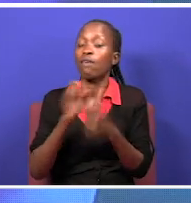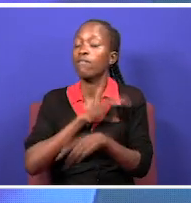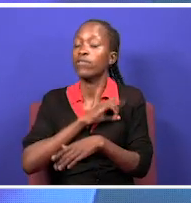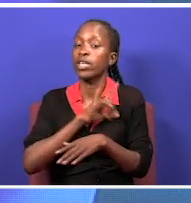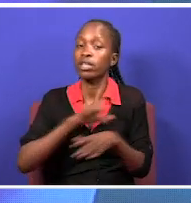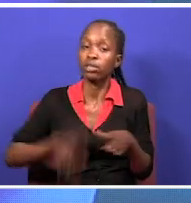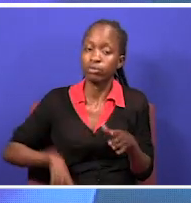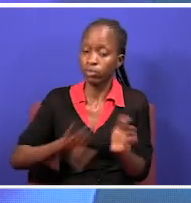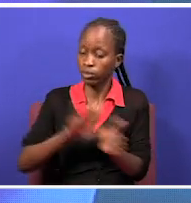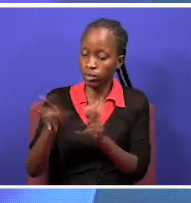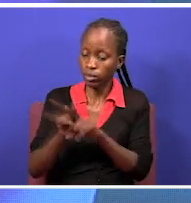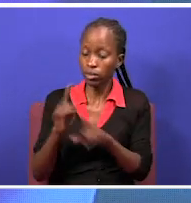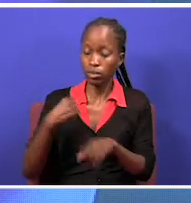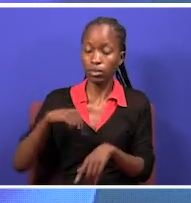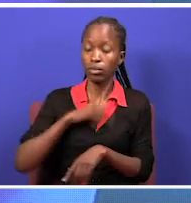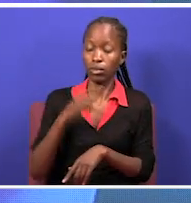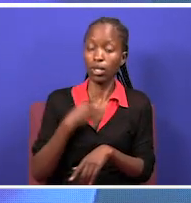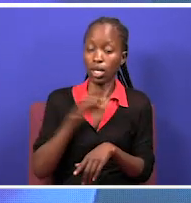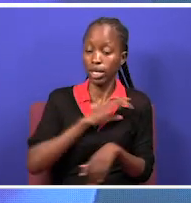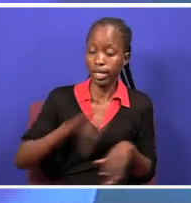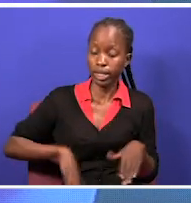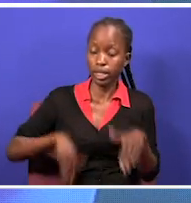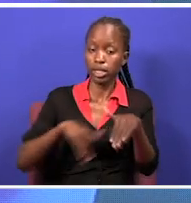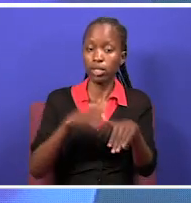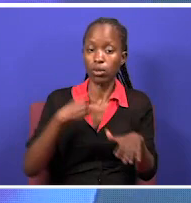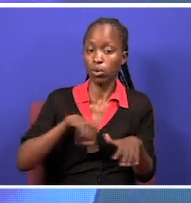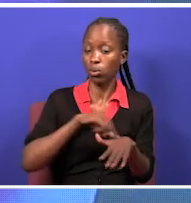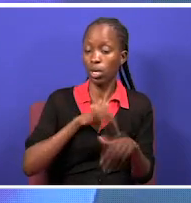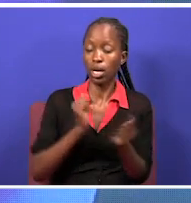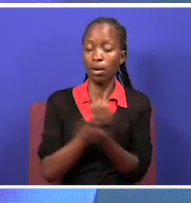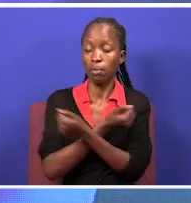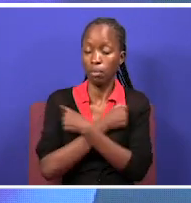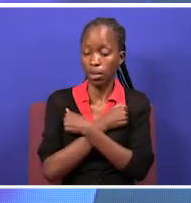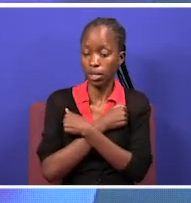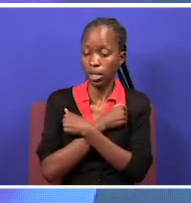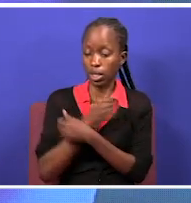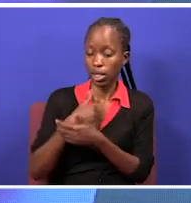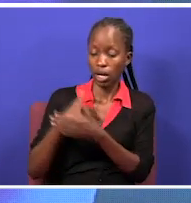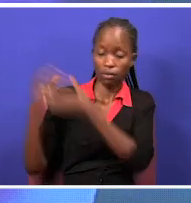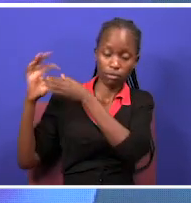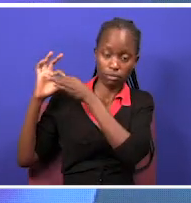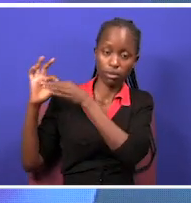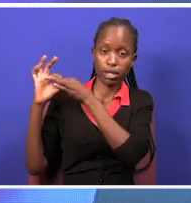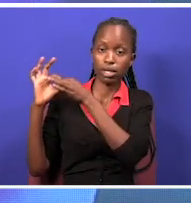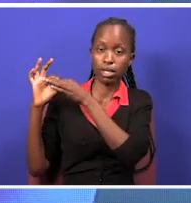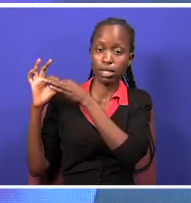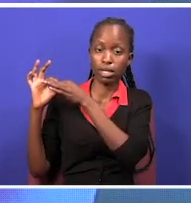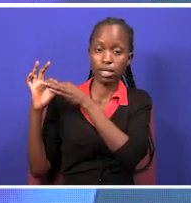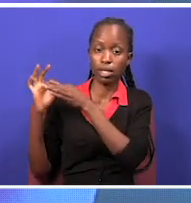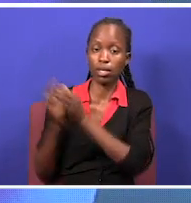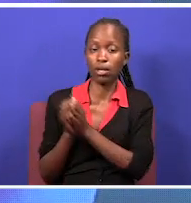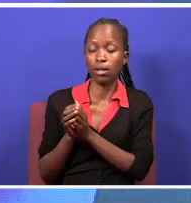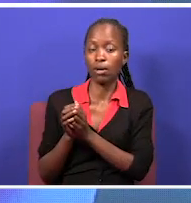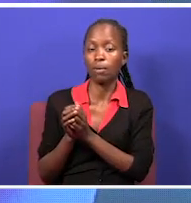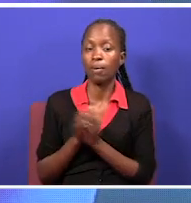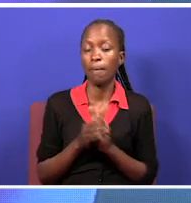Now, we ourselves as Christians have embraced this culture of being